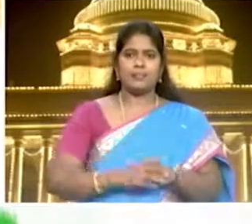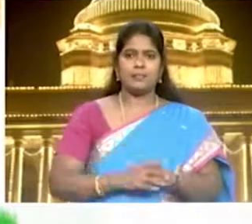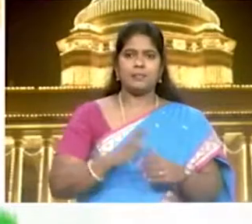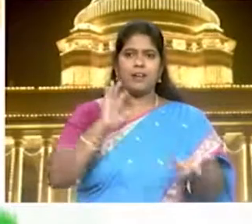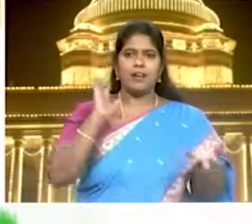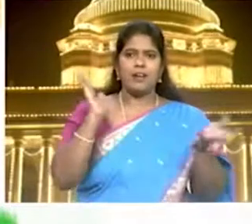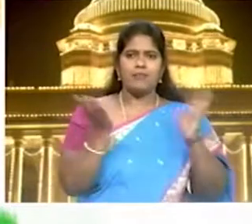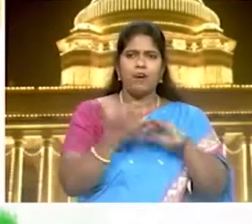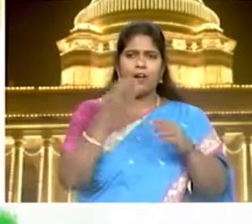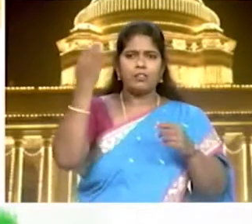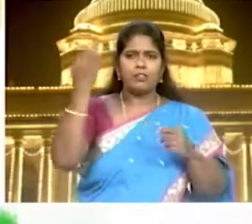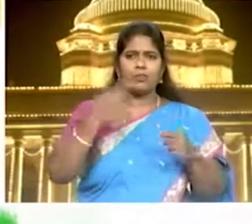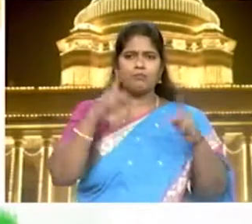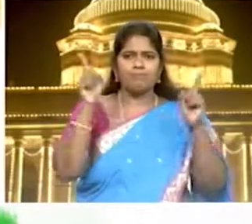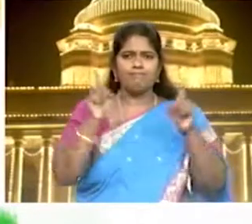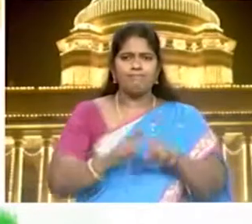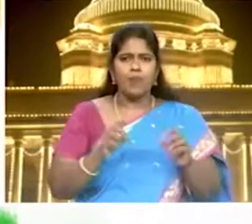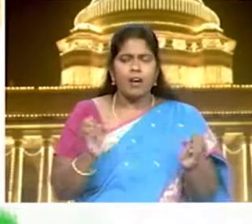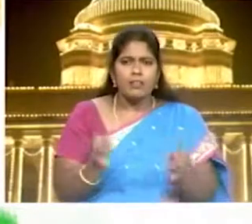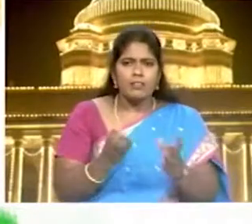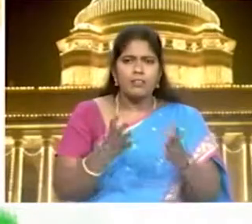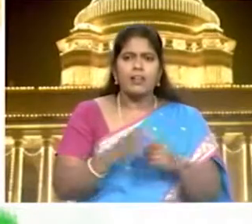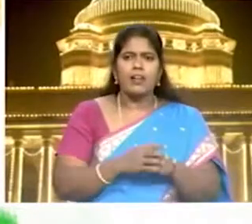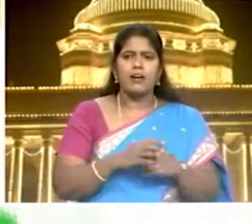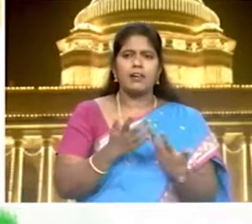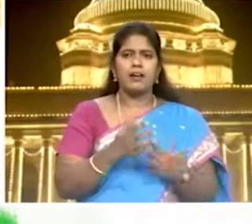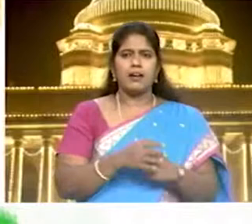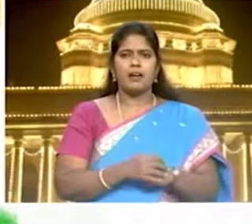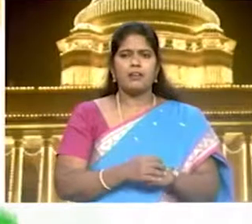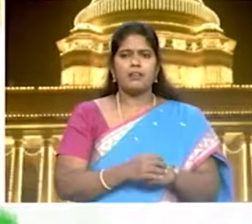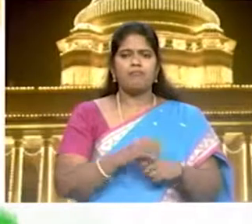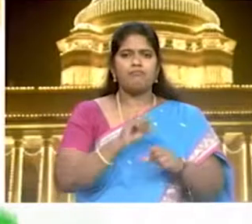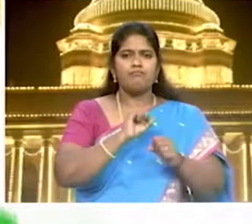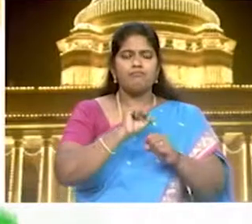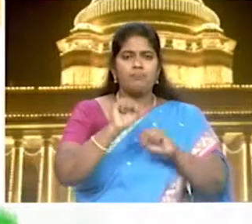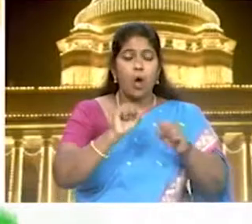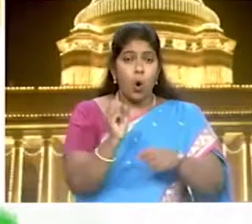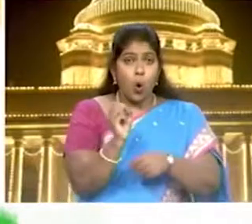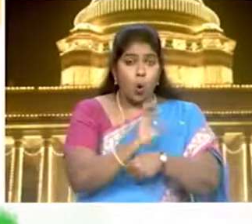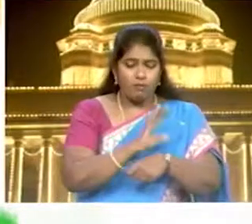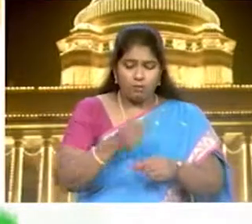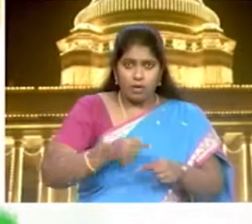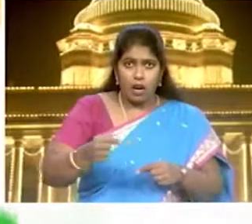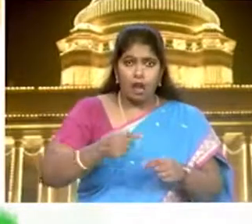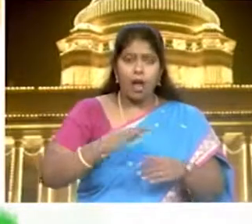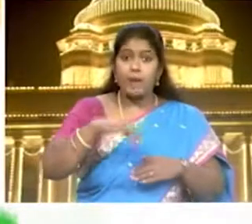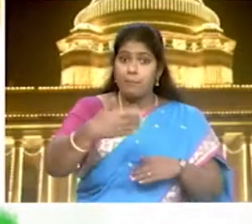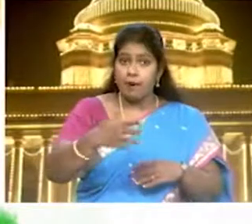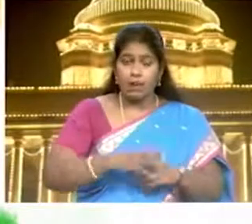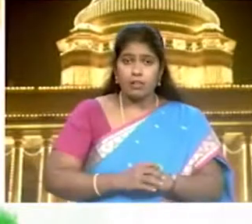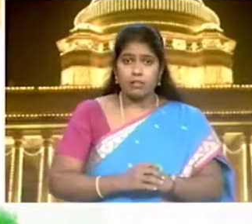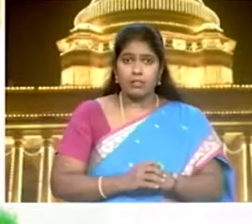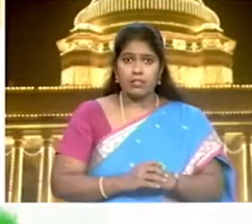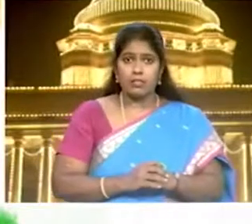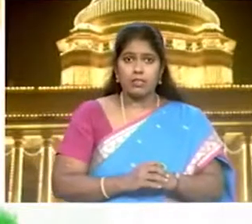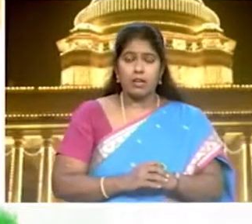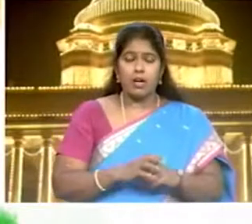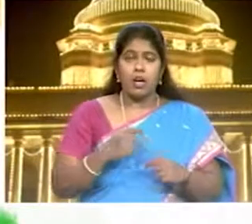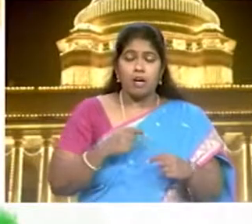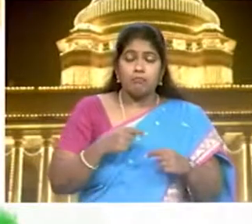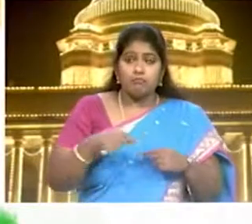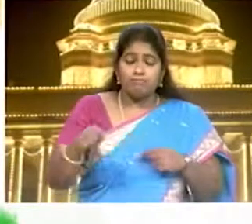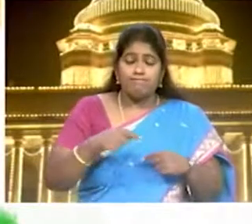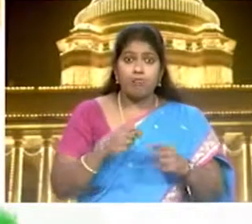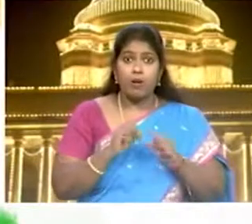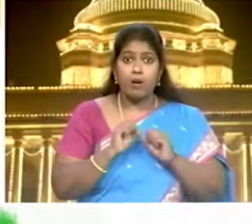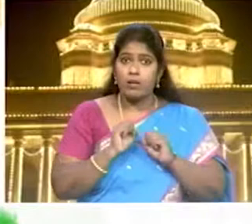in recent years, more so after the outbreak of COVID-19. Our response to the pandemic has